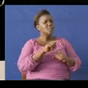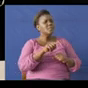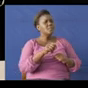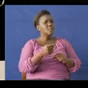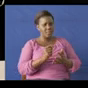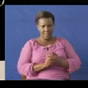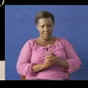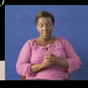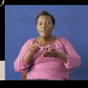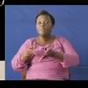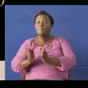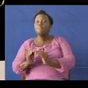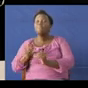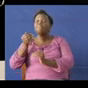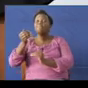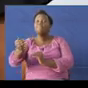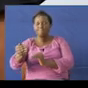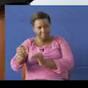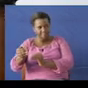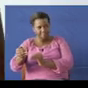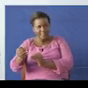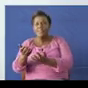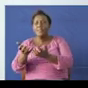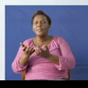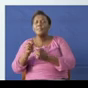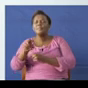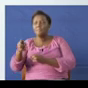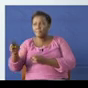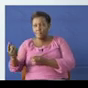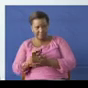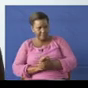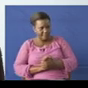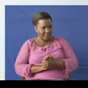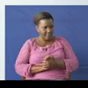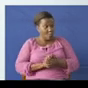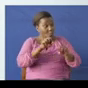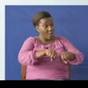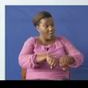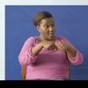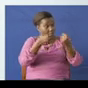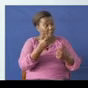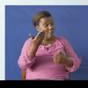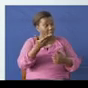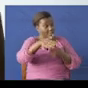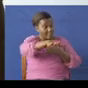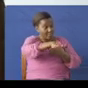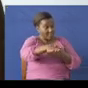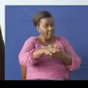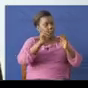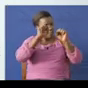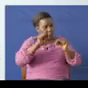without compromising the ability of the future generations to meet their needs. Any environmental